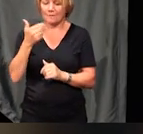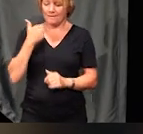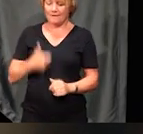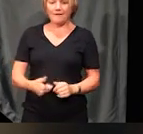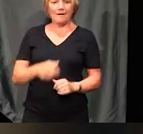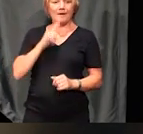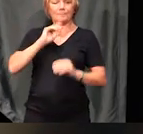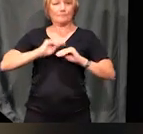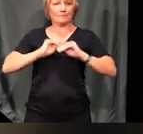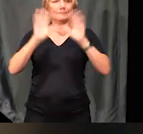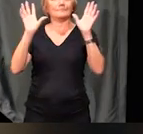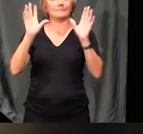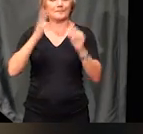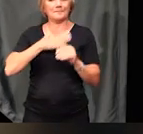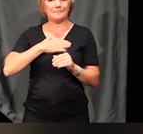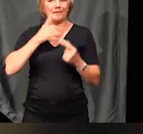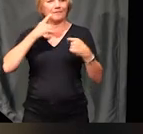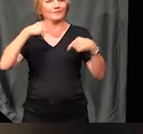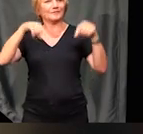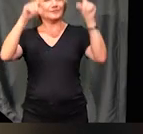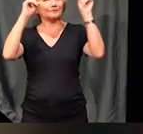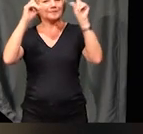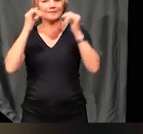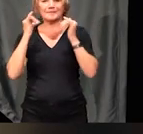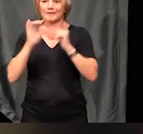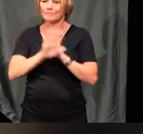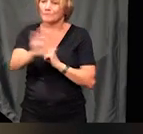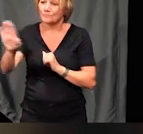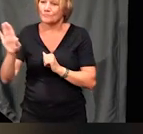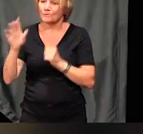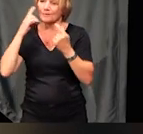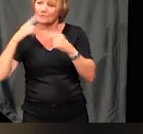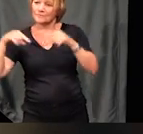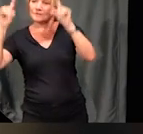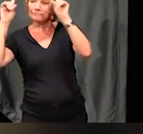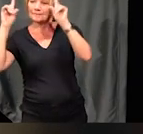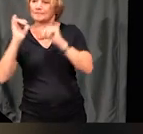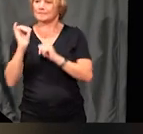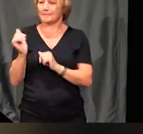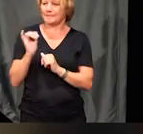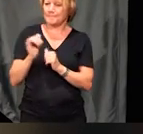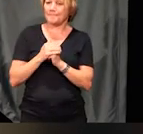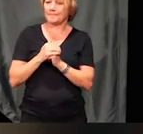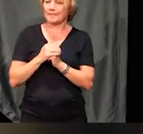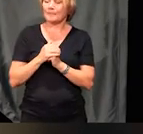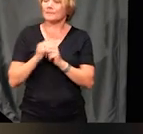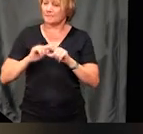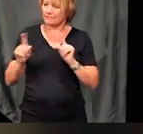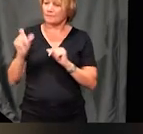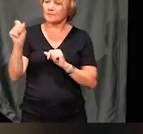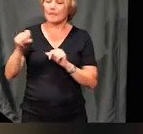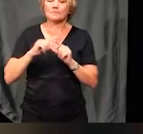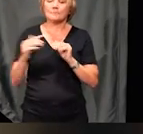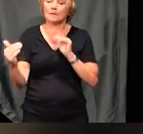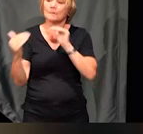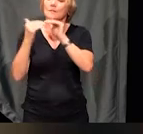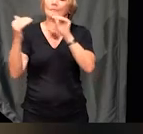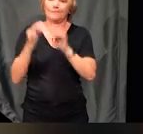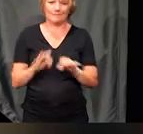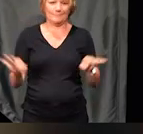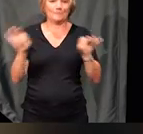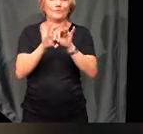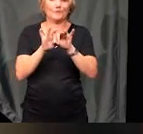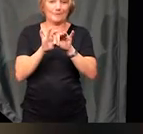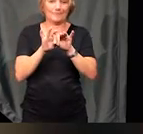clearly. I have my achievements, and you have yours. Although distinguished, they are equally important.